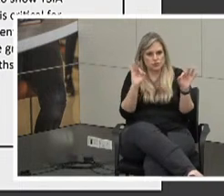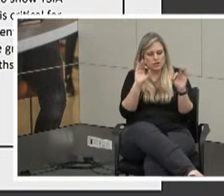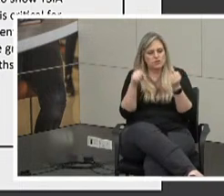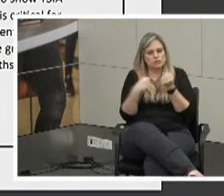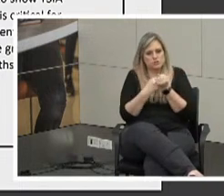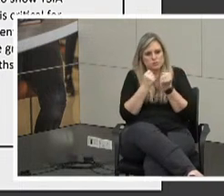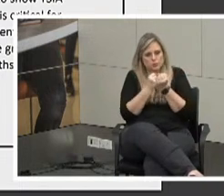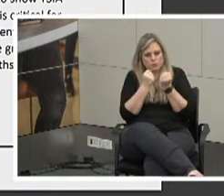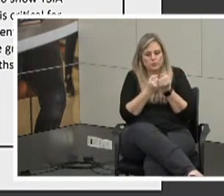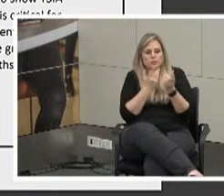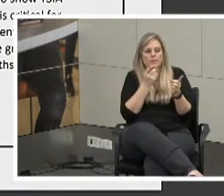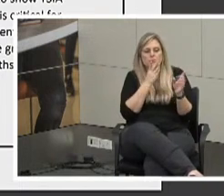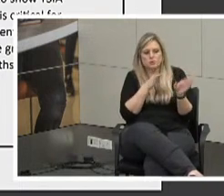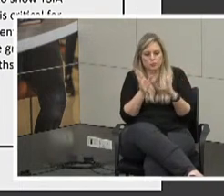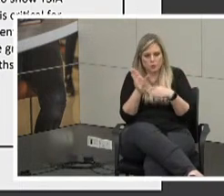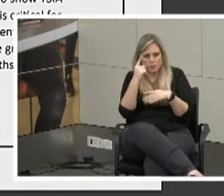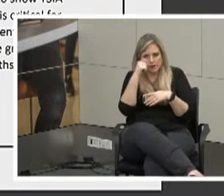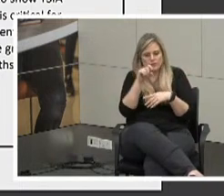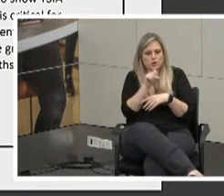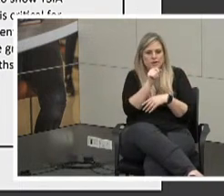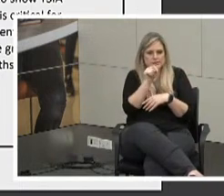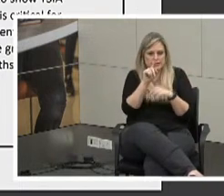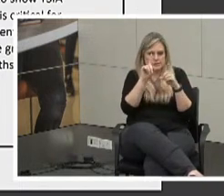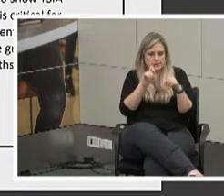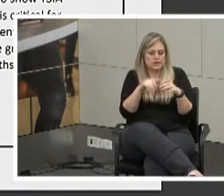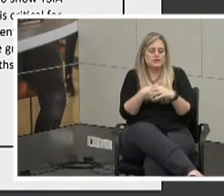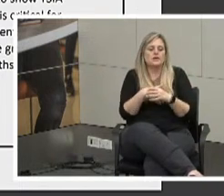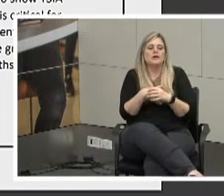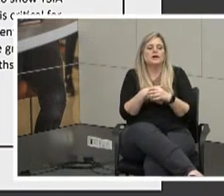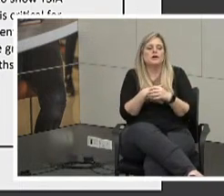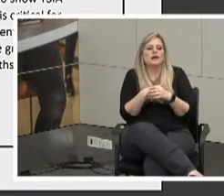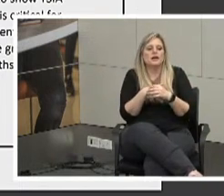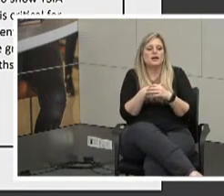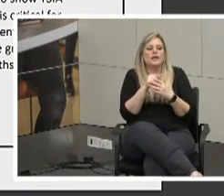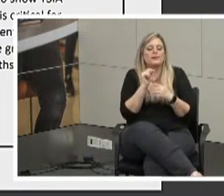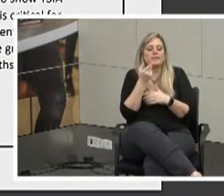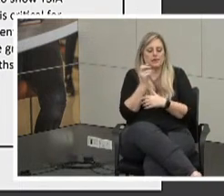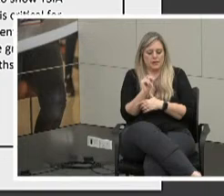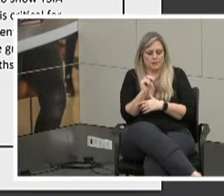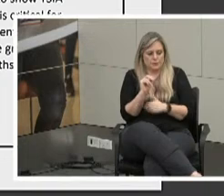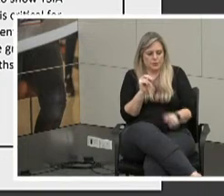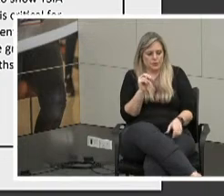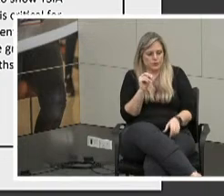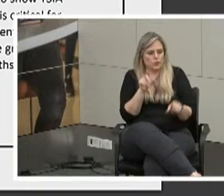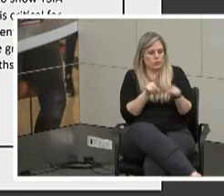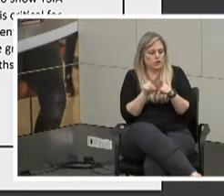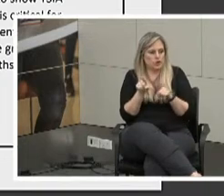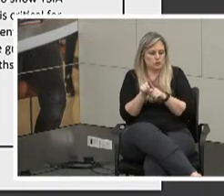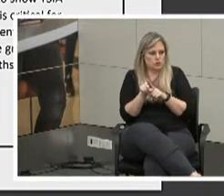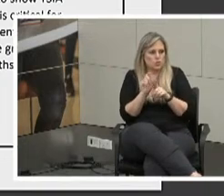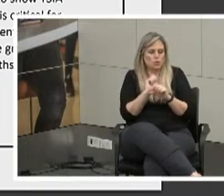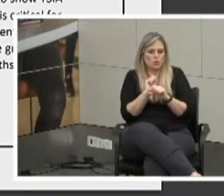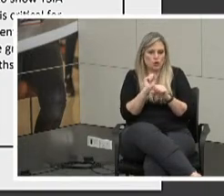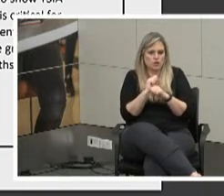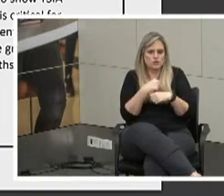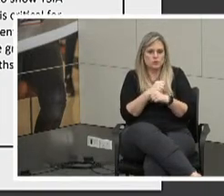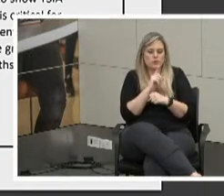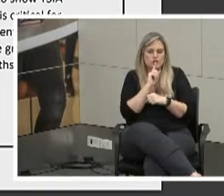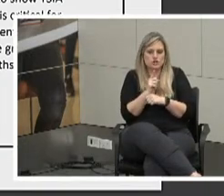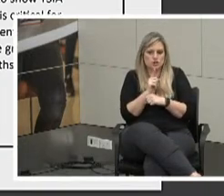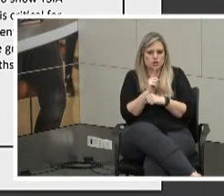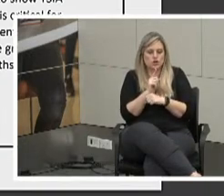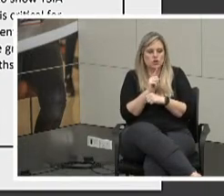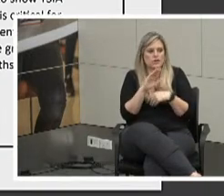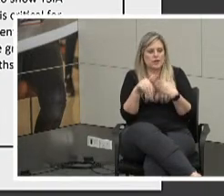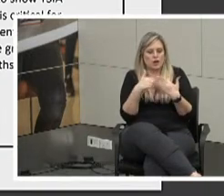in the preparation they need to sit for the exams um and then um we also are working to make sure that